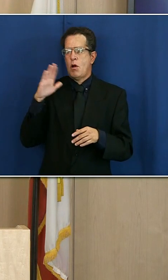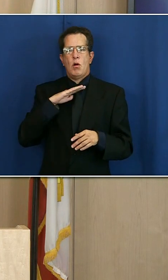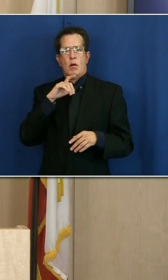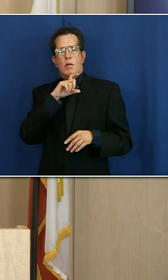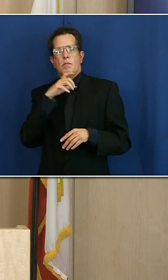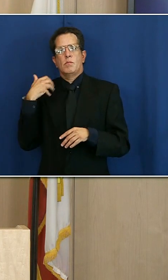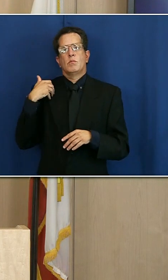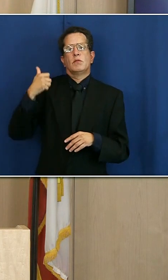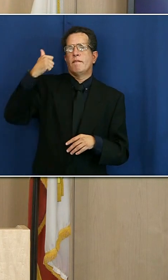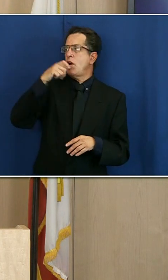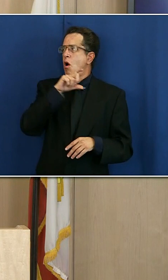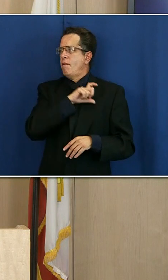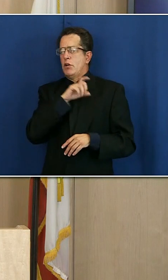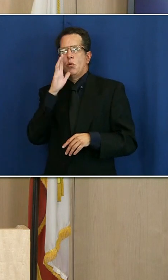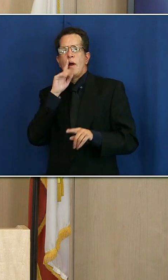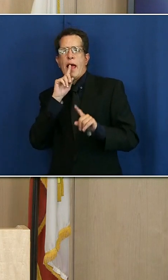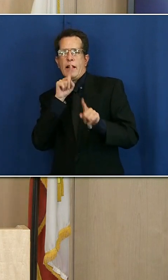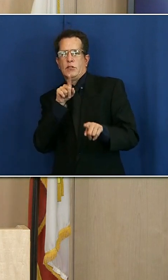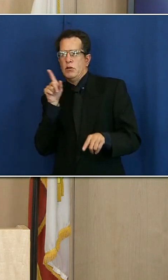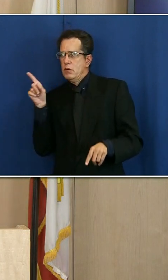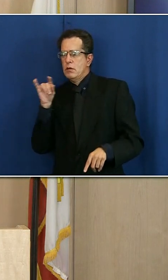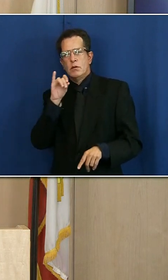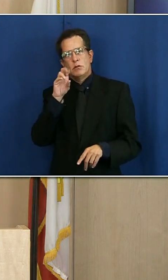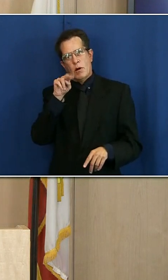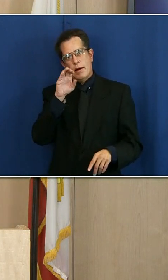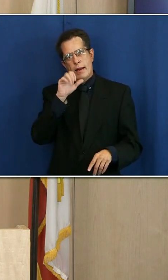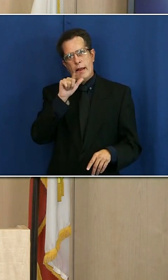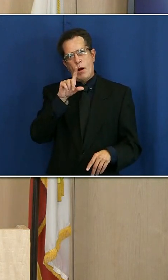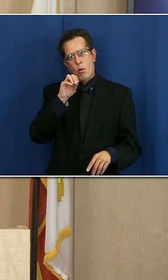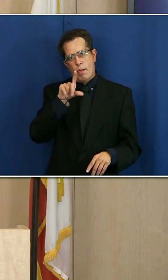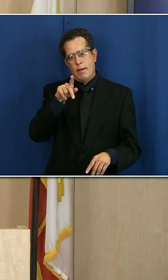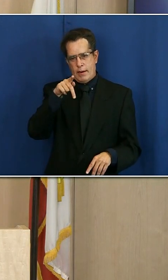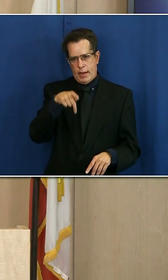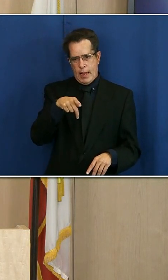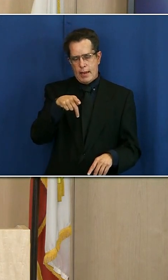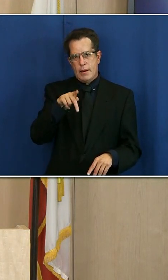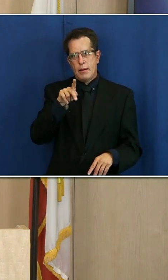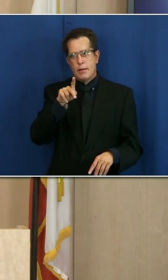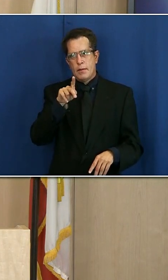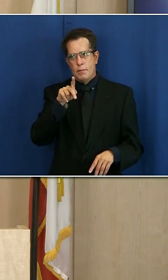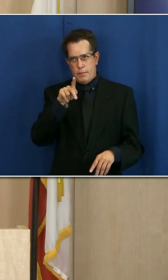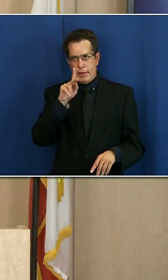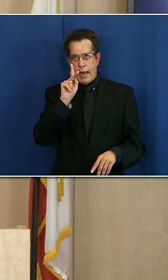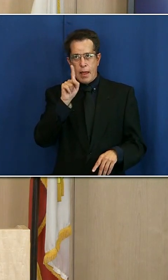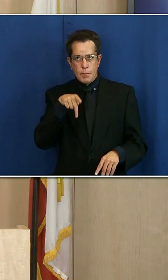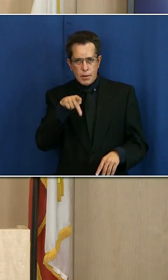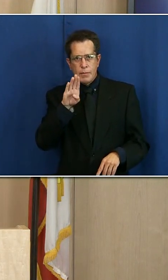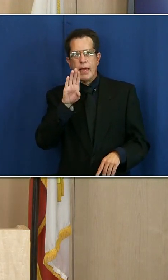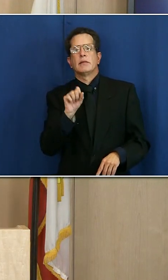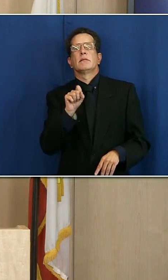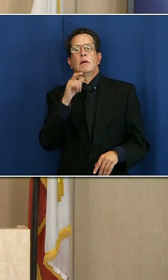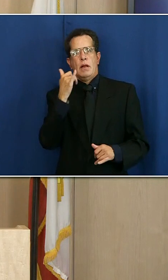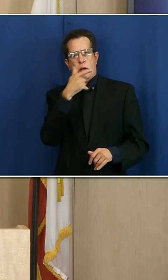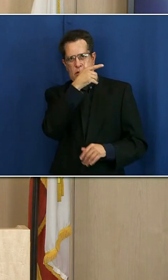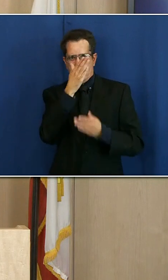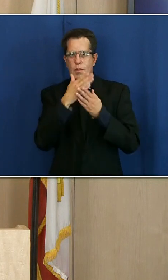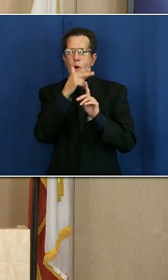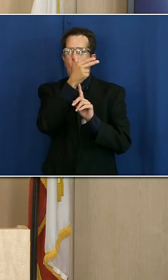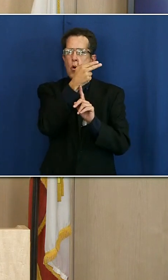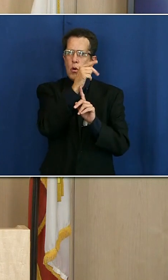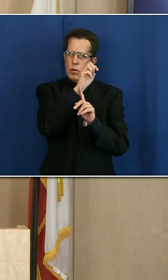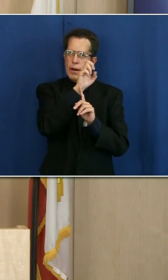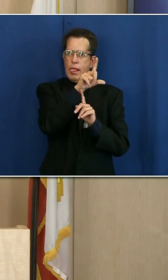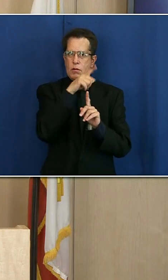respond to that question. And this question is from John Carroll with KPBS. Do the hotel rooms being occupied by the fire evacuees right